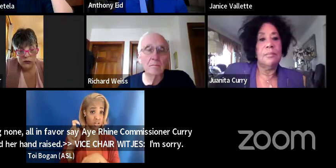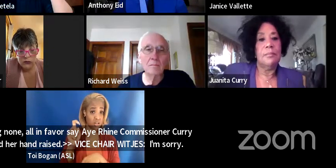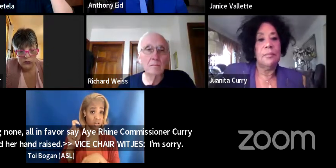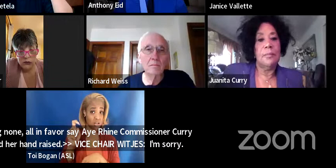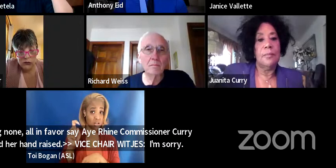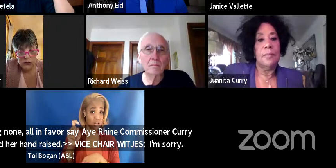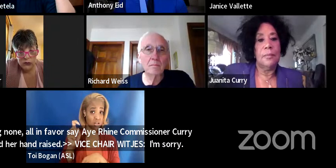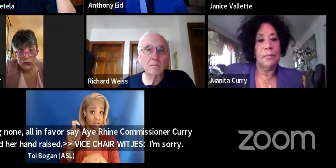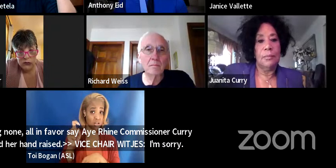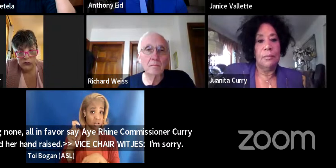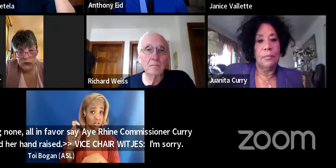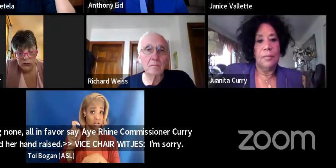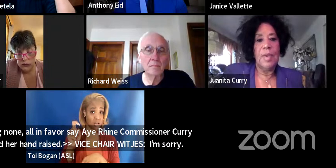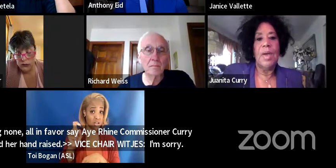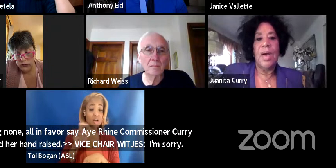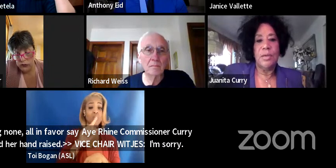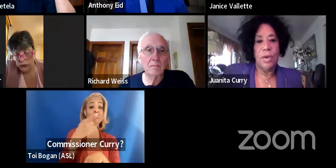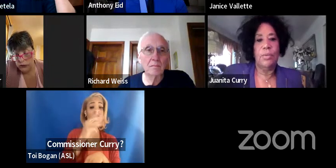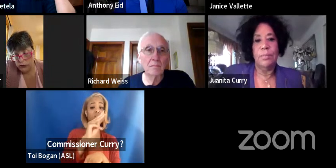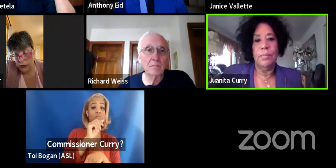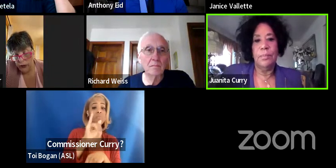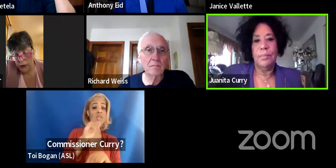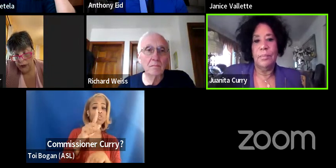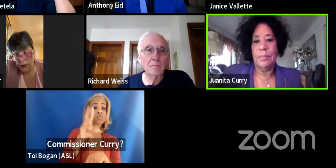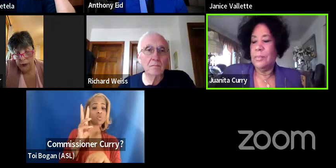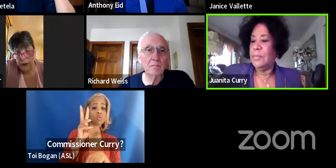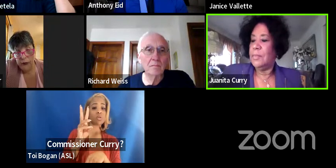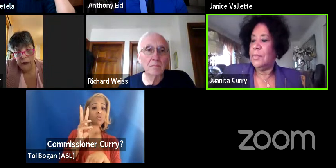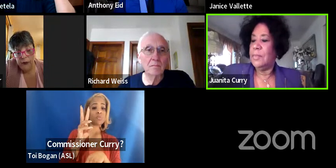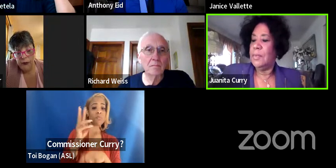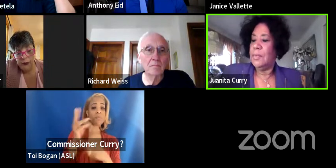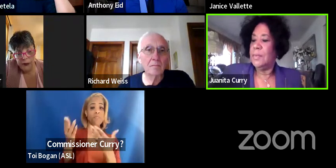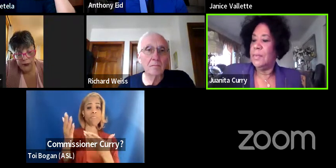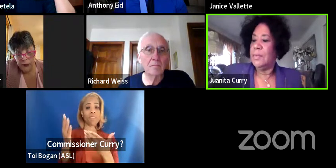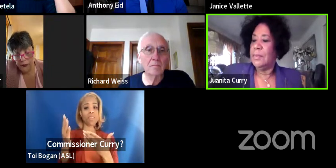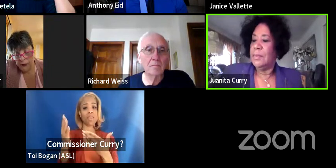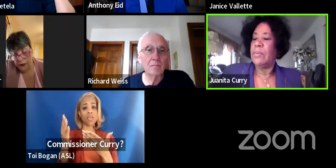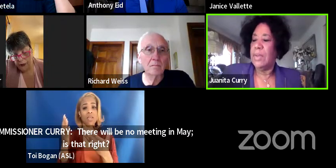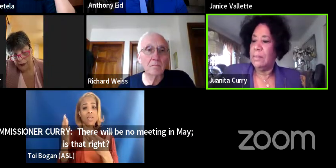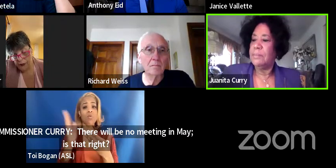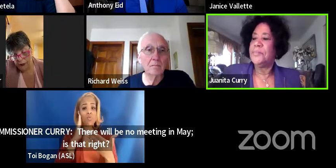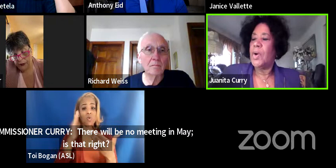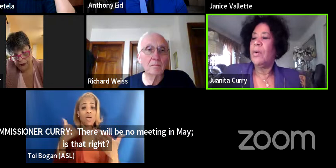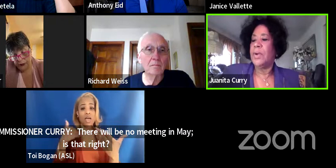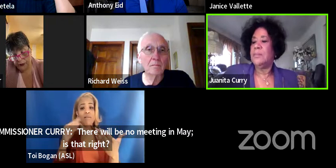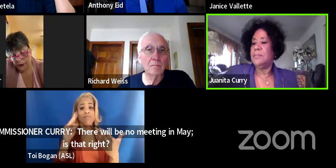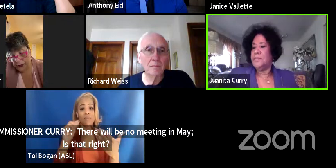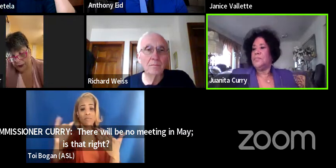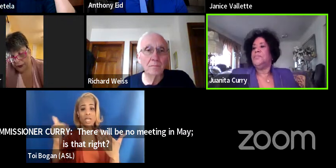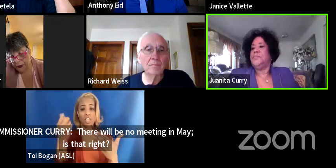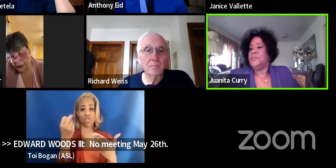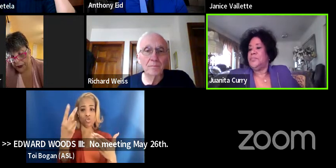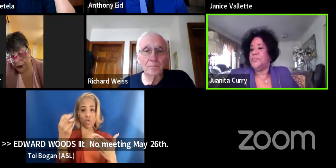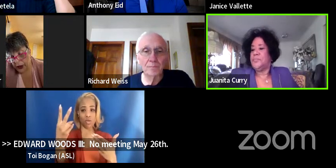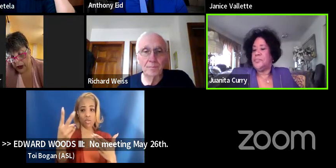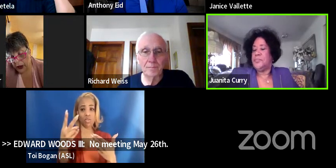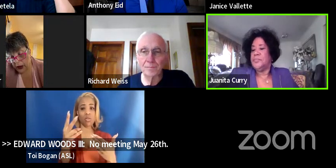There won't be a meeting on May 26th. I know. We have a scheduled meeting May 12th, virtual. All right.